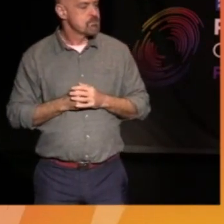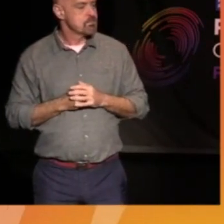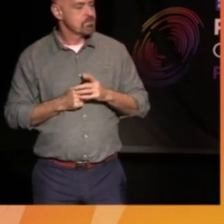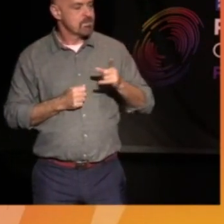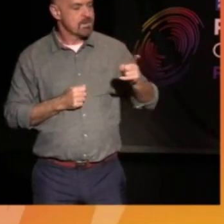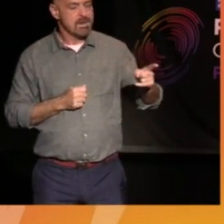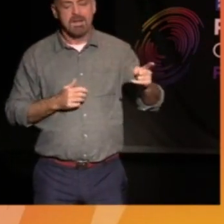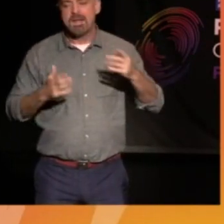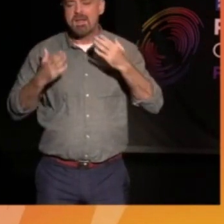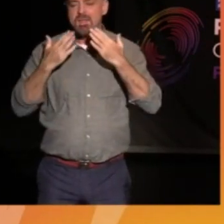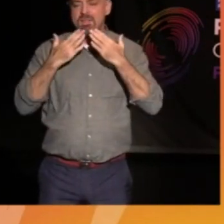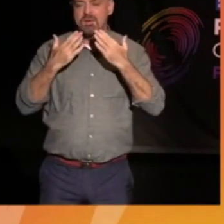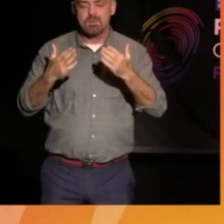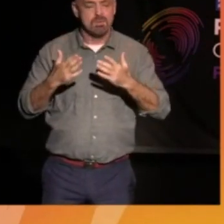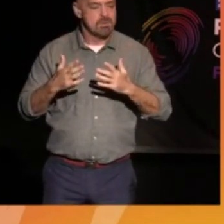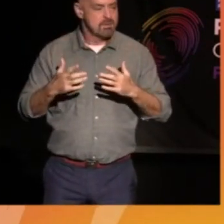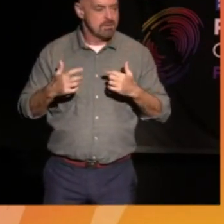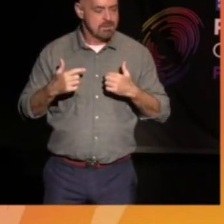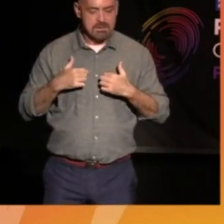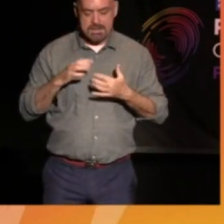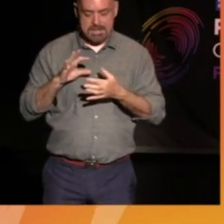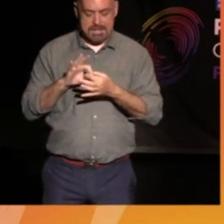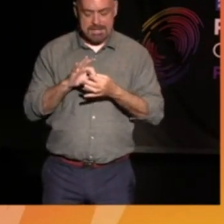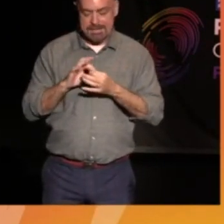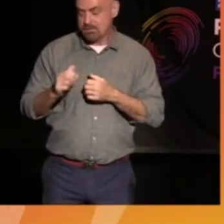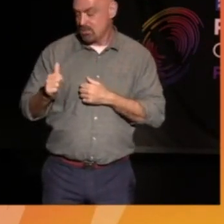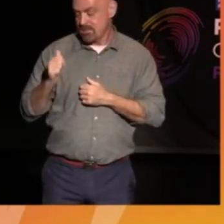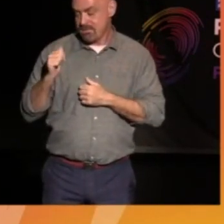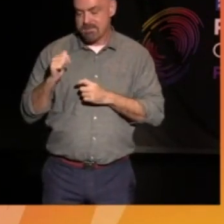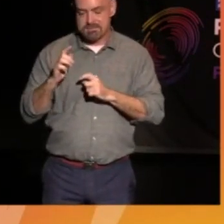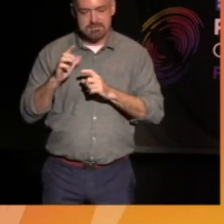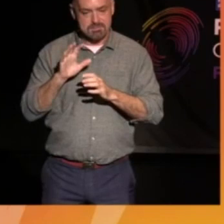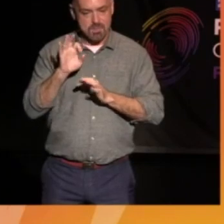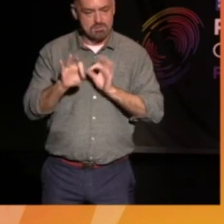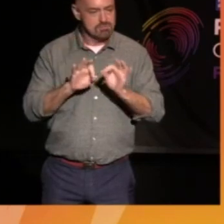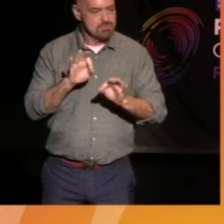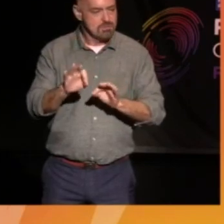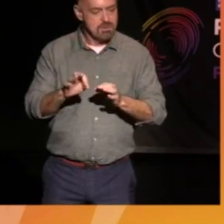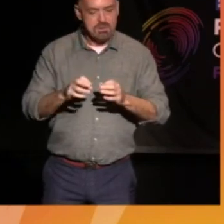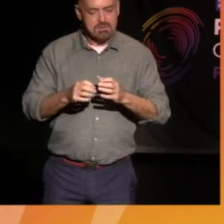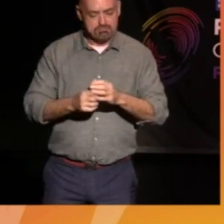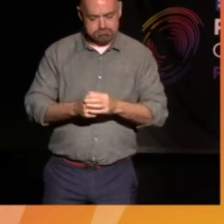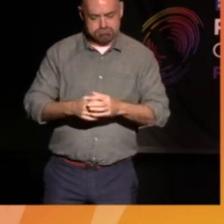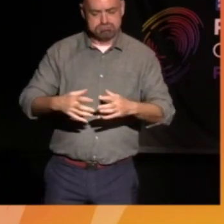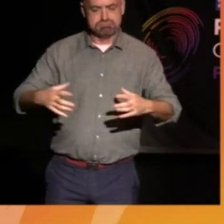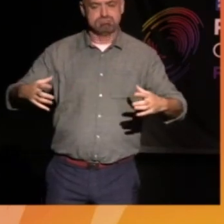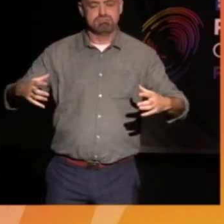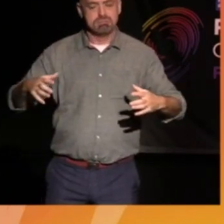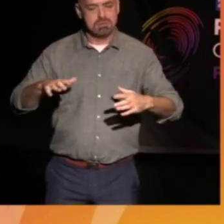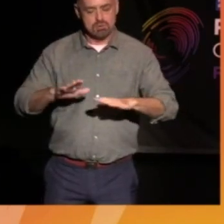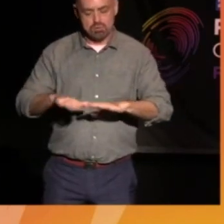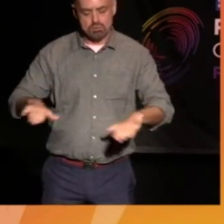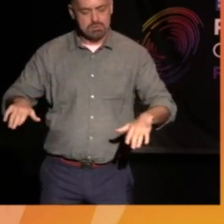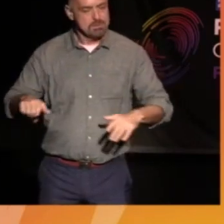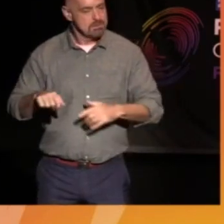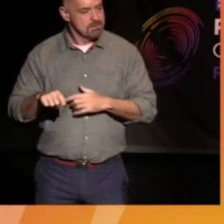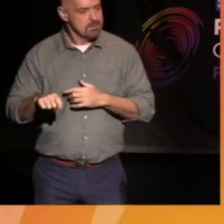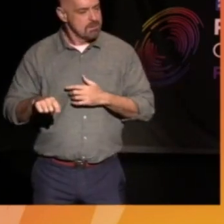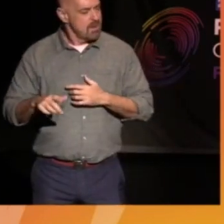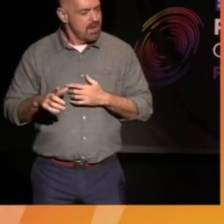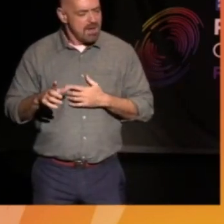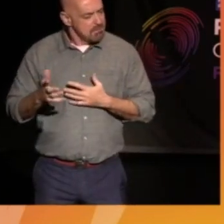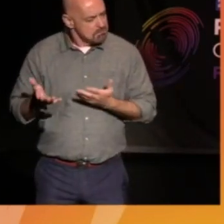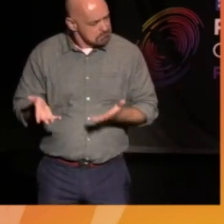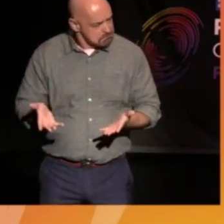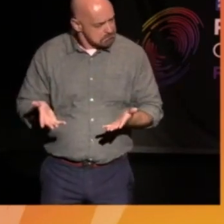Hi, thank you. I guess linked to the last question a little bit is around the growth in numbers of children that you mentioned. Are there any